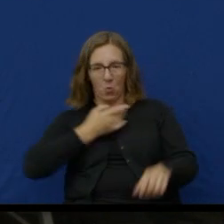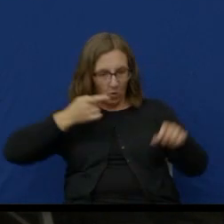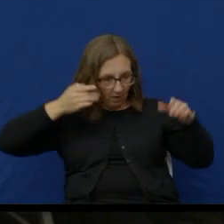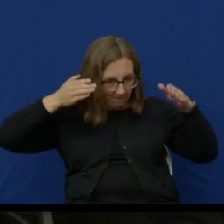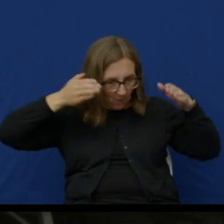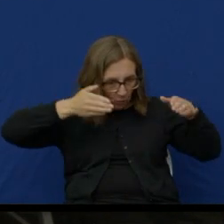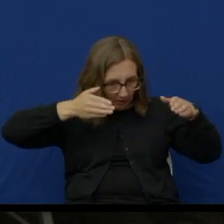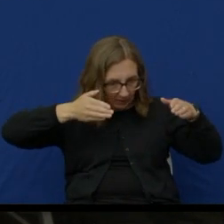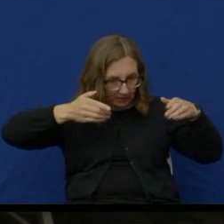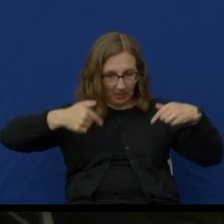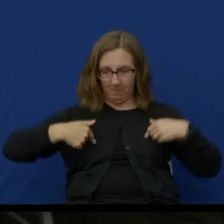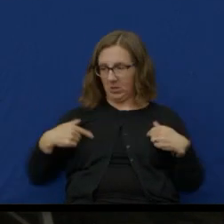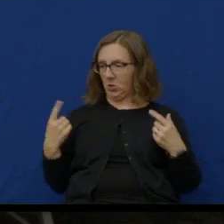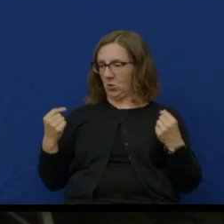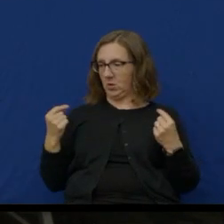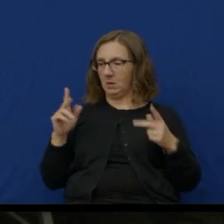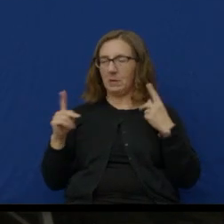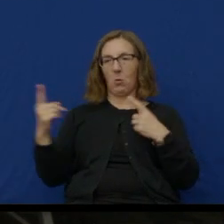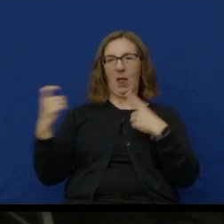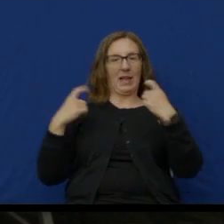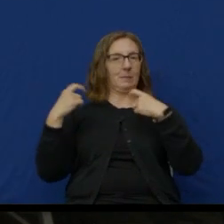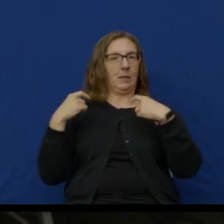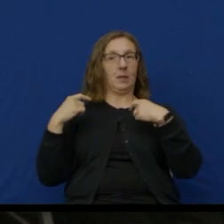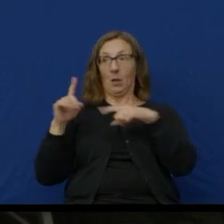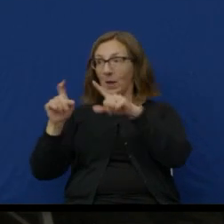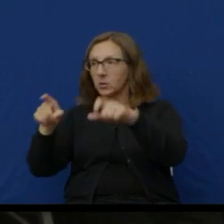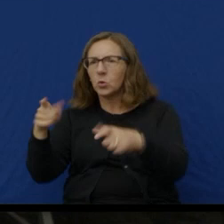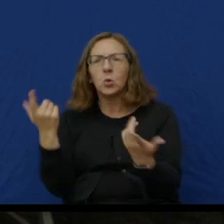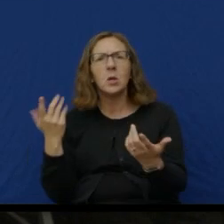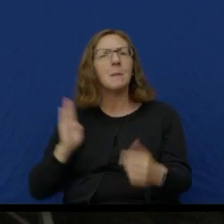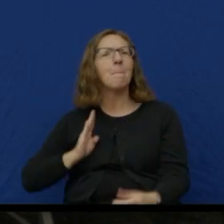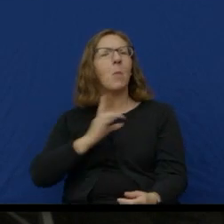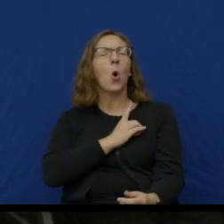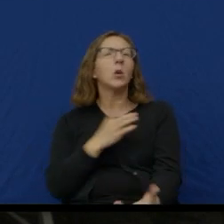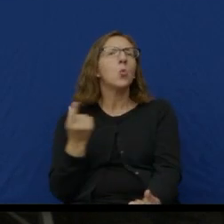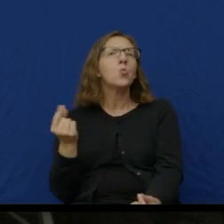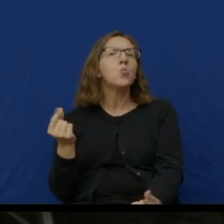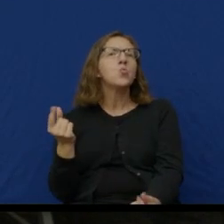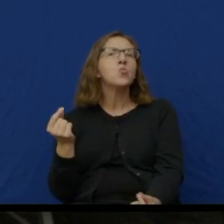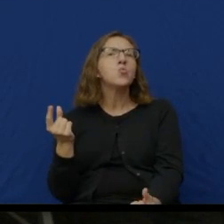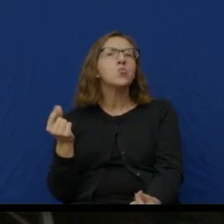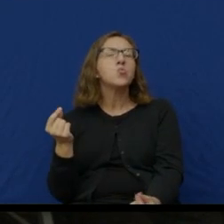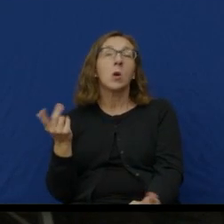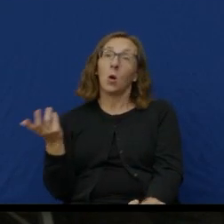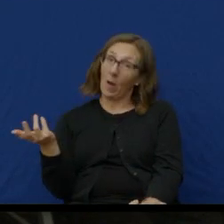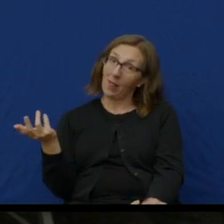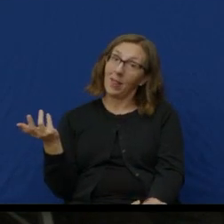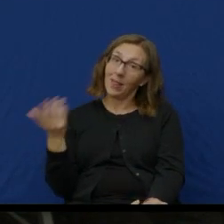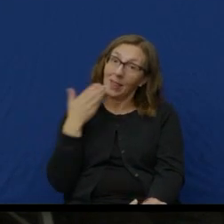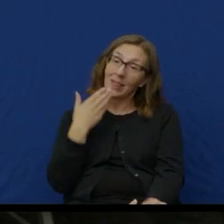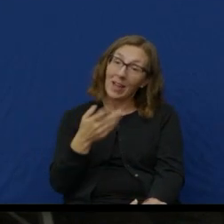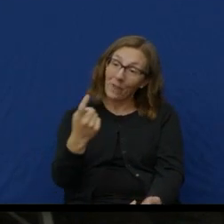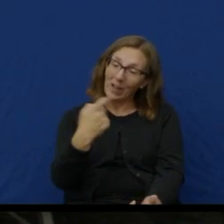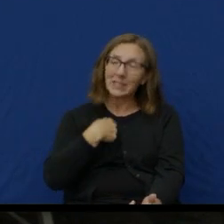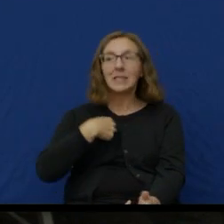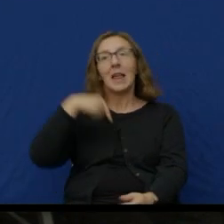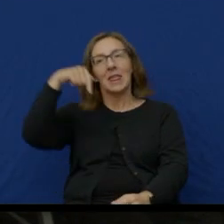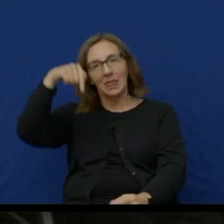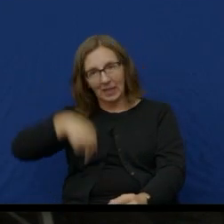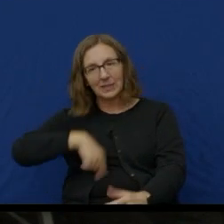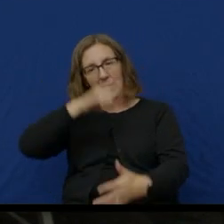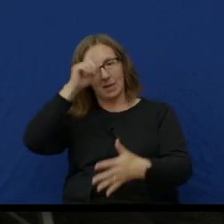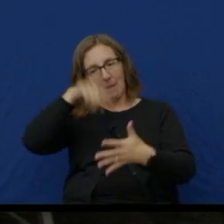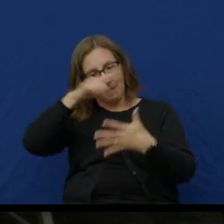board, because people always ask me and they'll ask you, what are you doing as a board? Well, What are here's you your doing? document. Yeah. This is what it is. Because otherwise, it